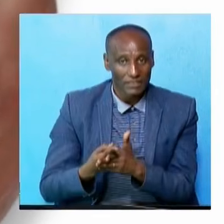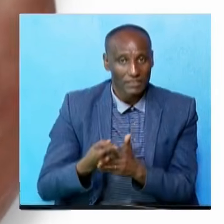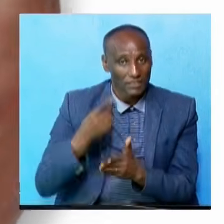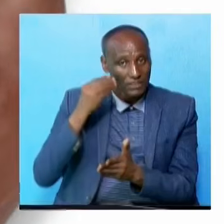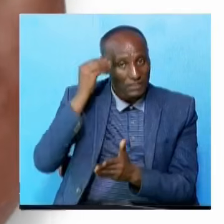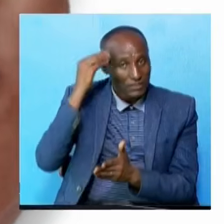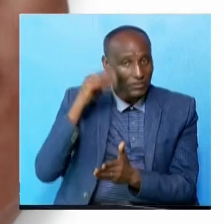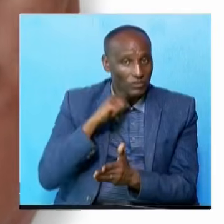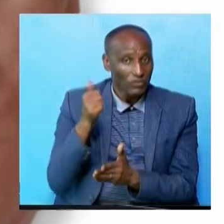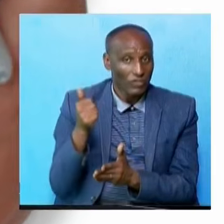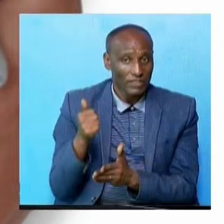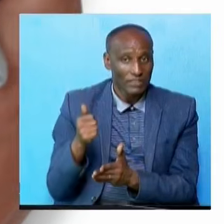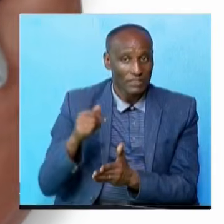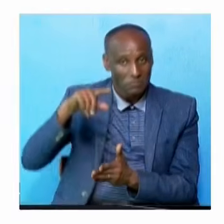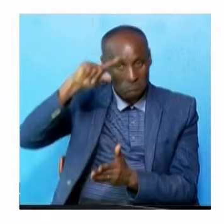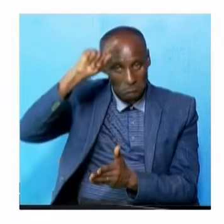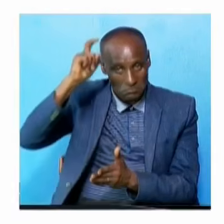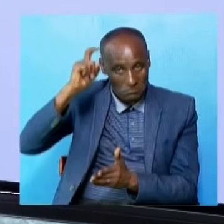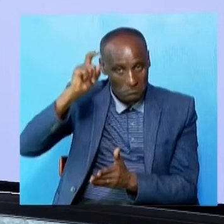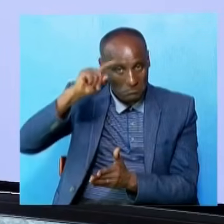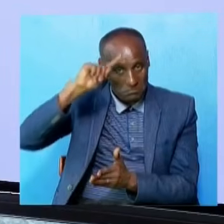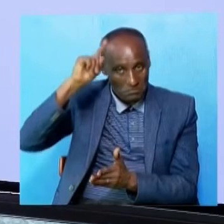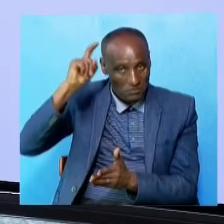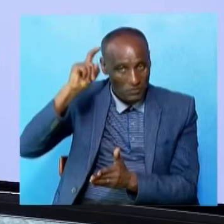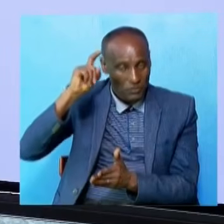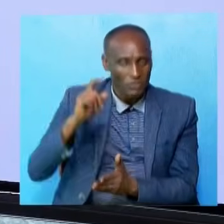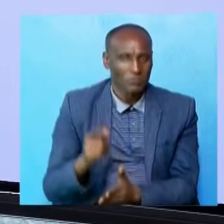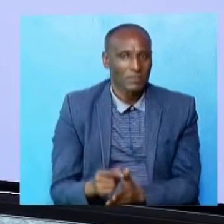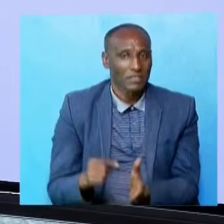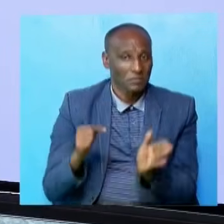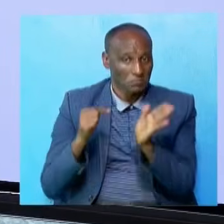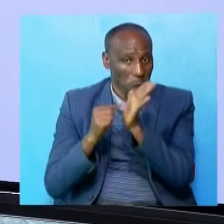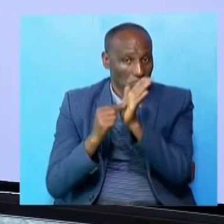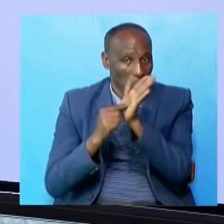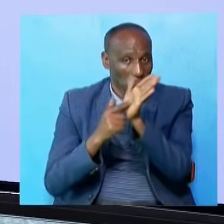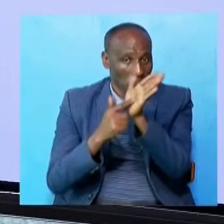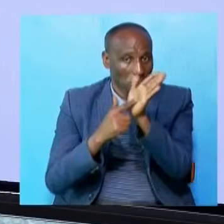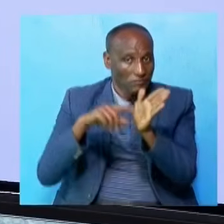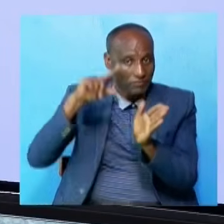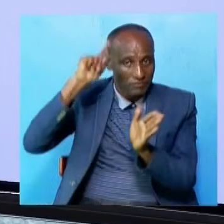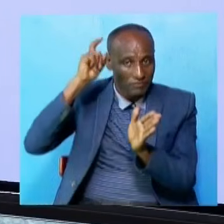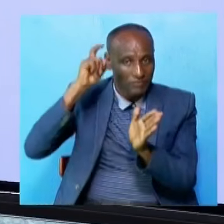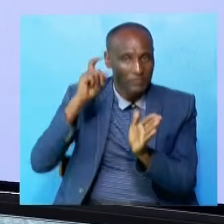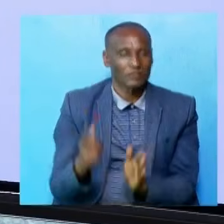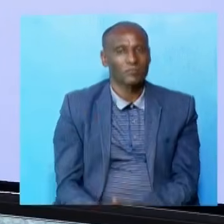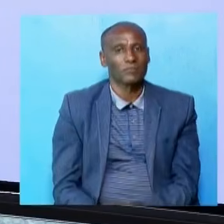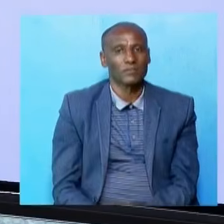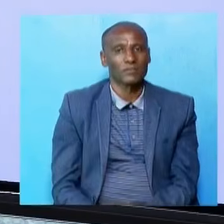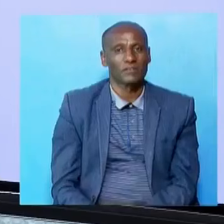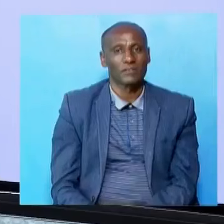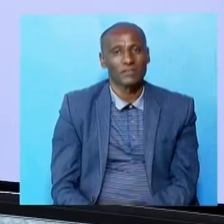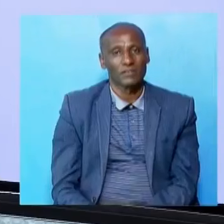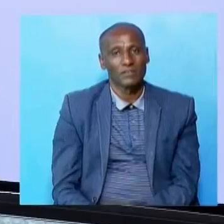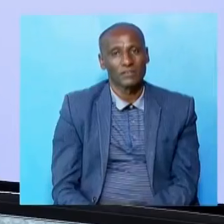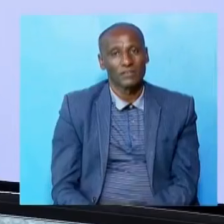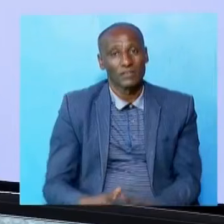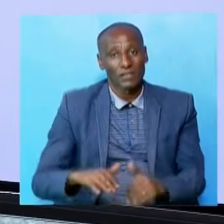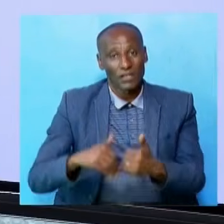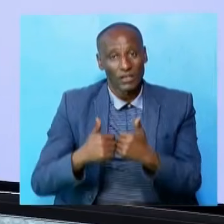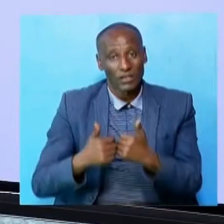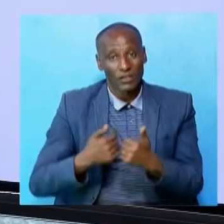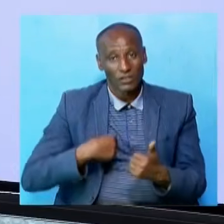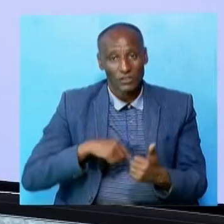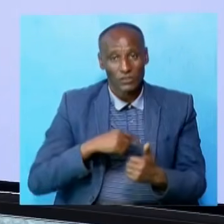the last punctuation is what? Question mark. It is what? Question mark. So, how do we make